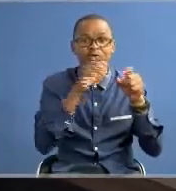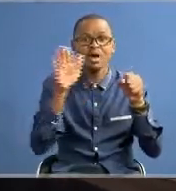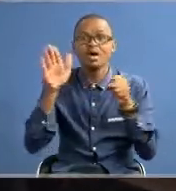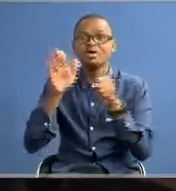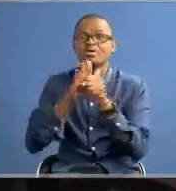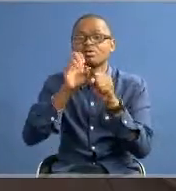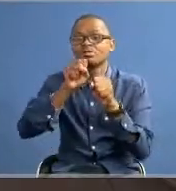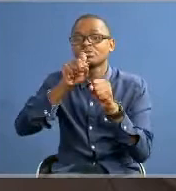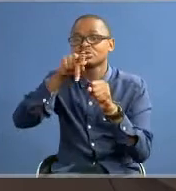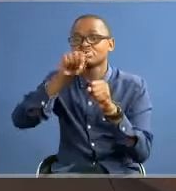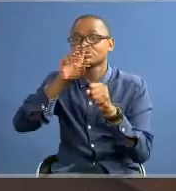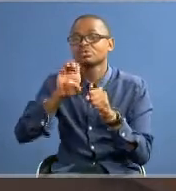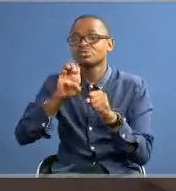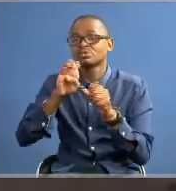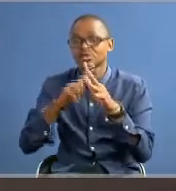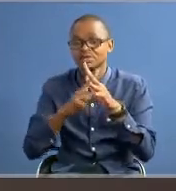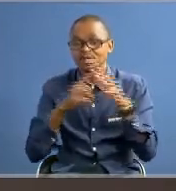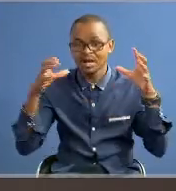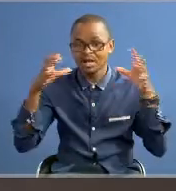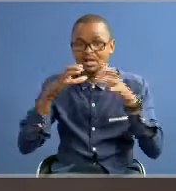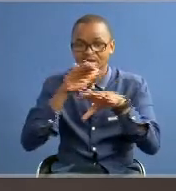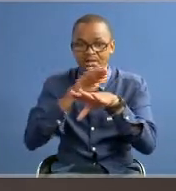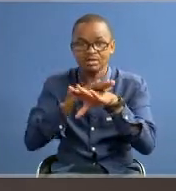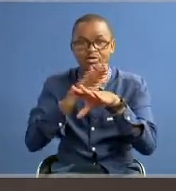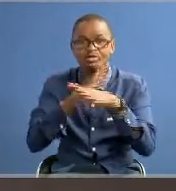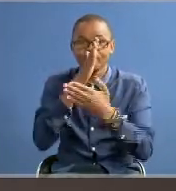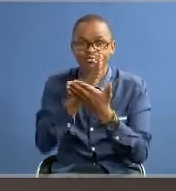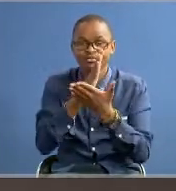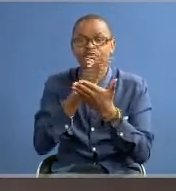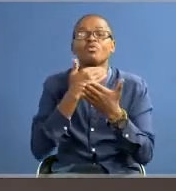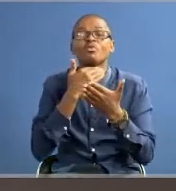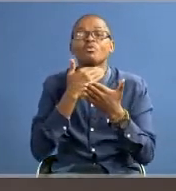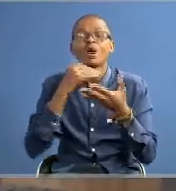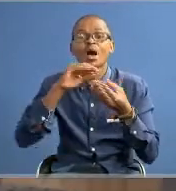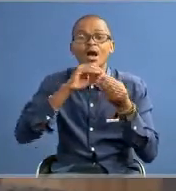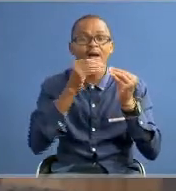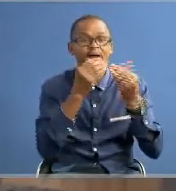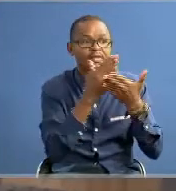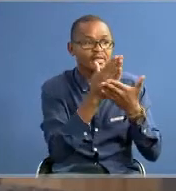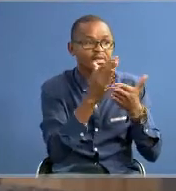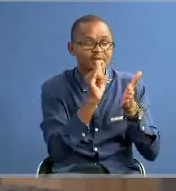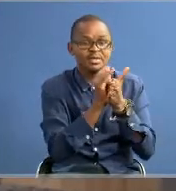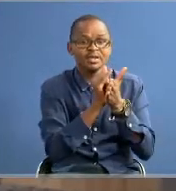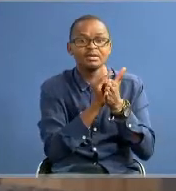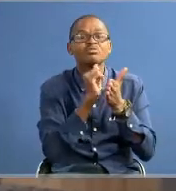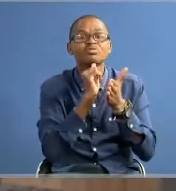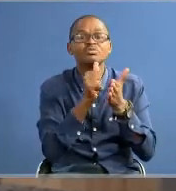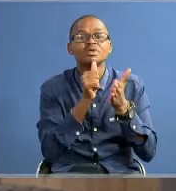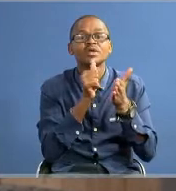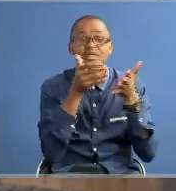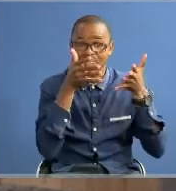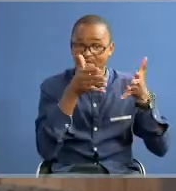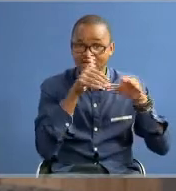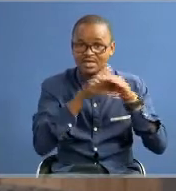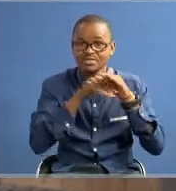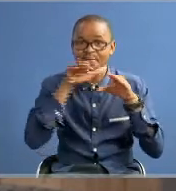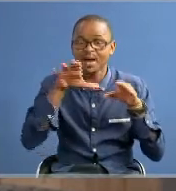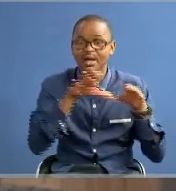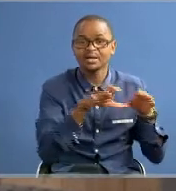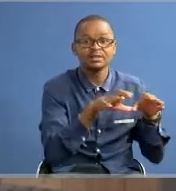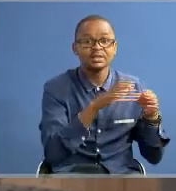space. We set up the company based on the fact that we wanted to create something that does not exist in the